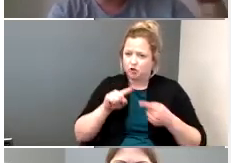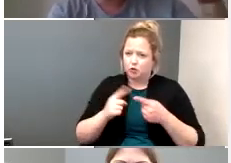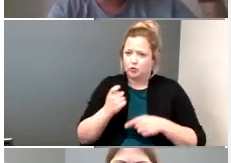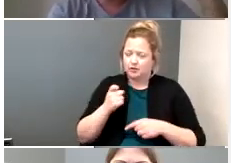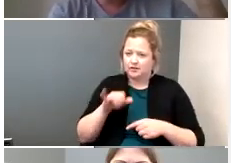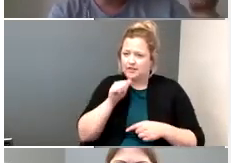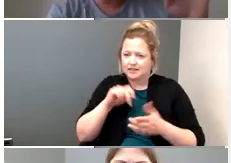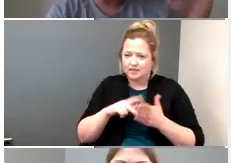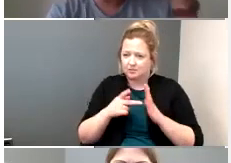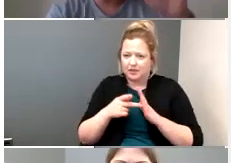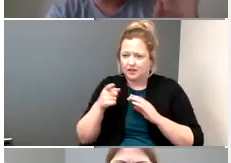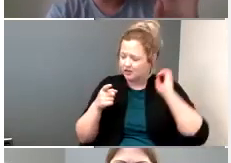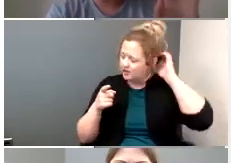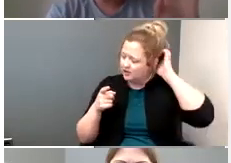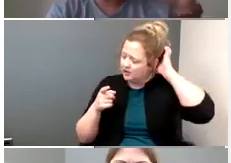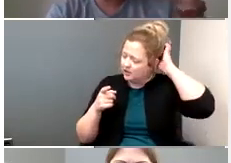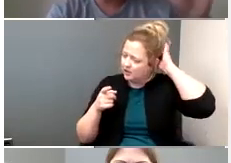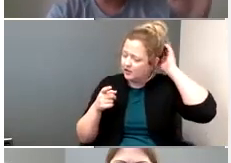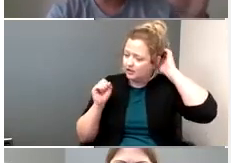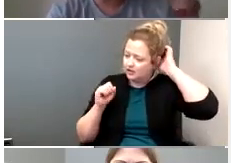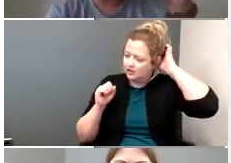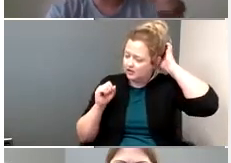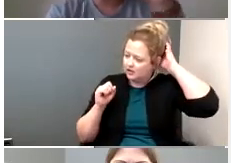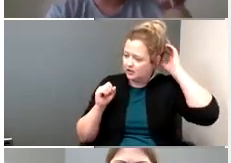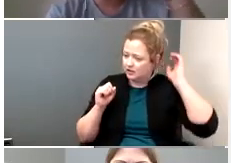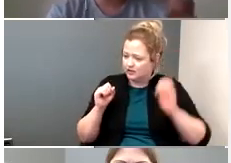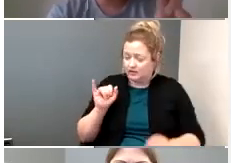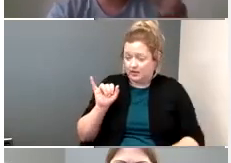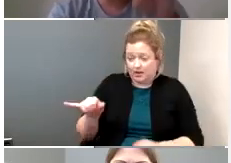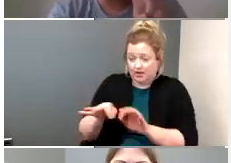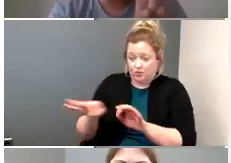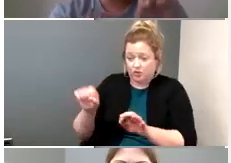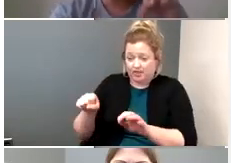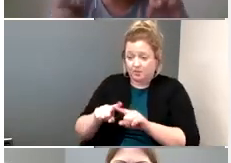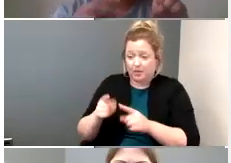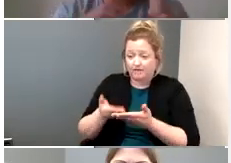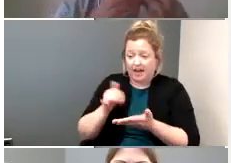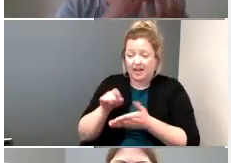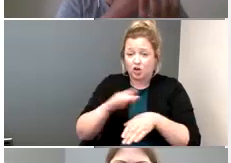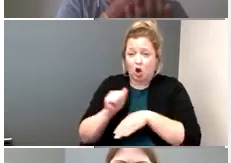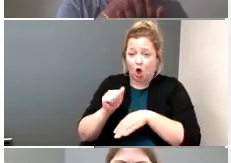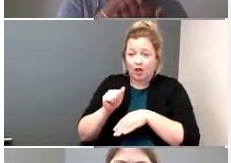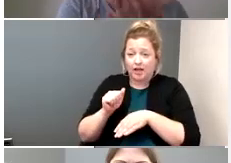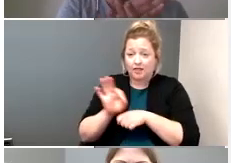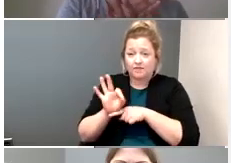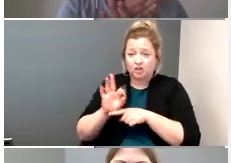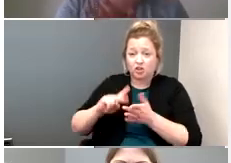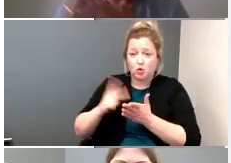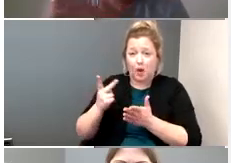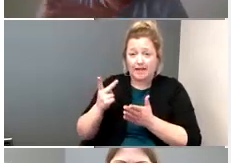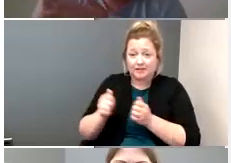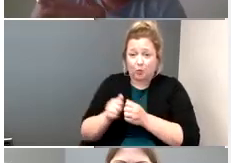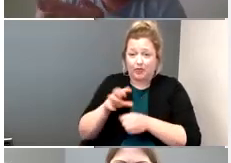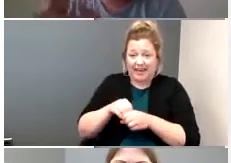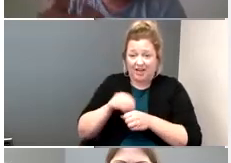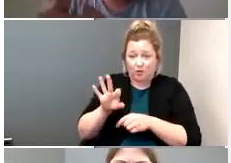because it is tail recursion, yes, but the fact that you're calling your function twice within your function, fib of n minus 1